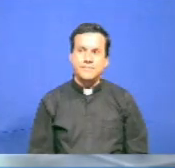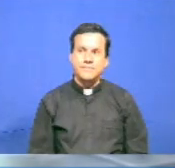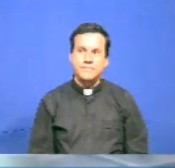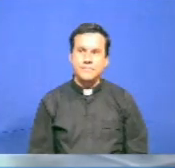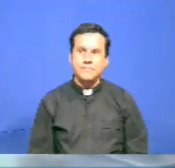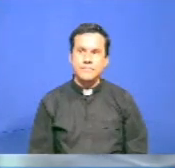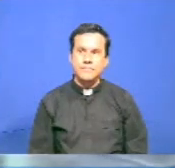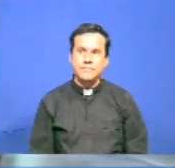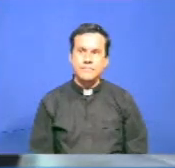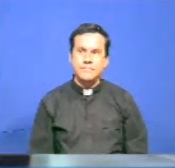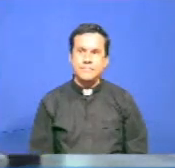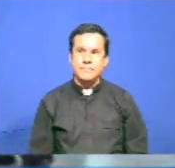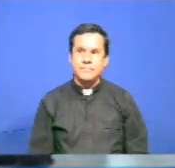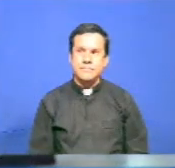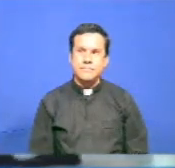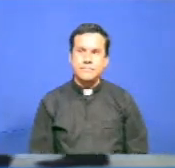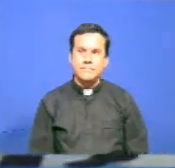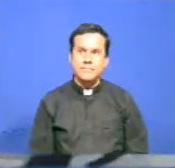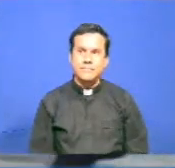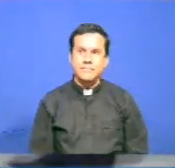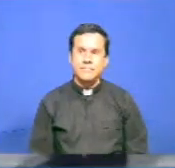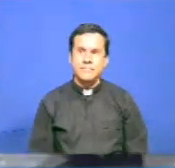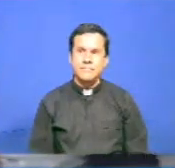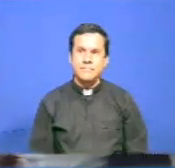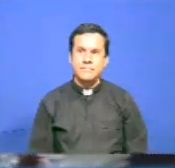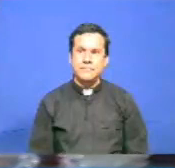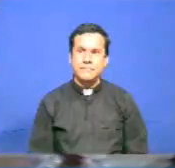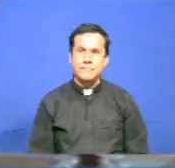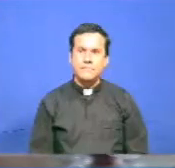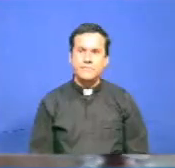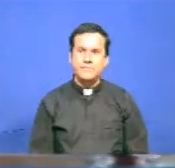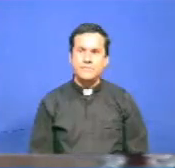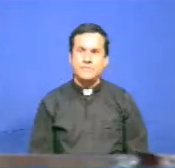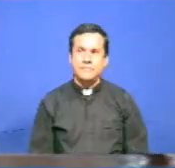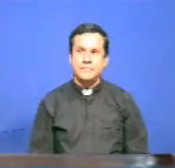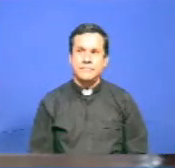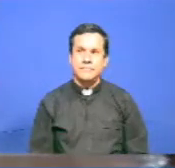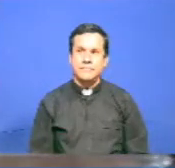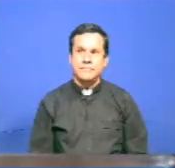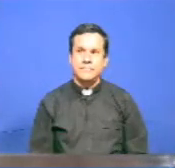Yes.